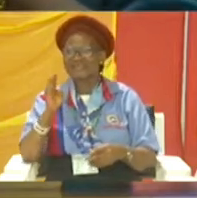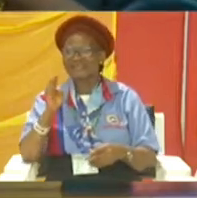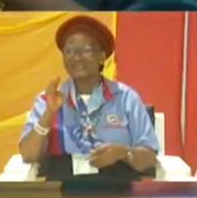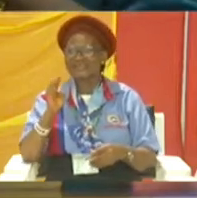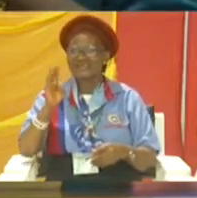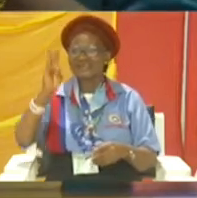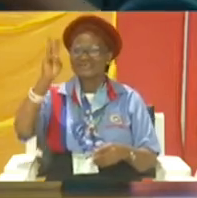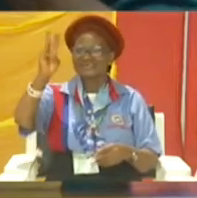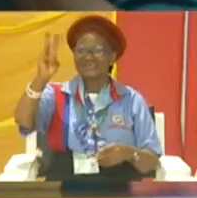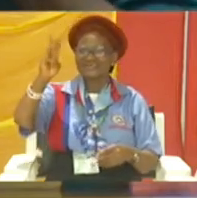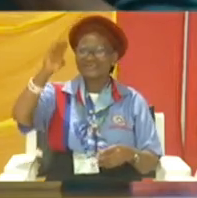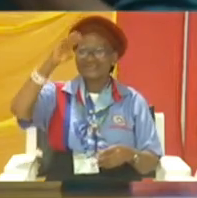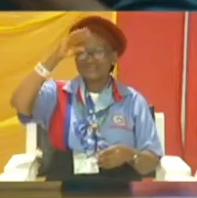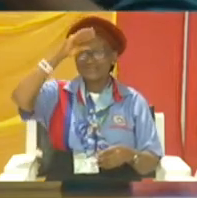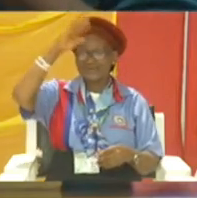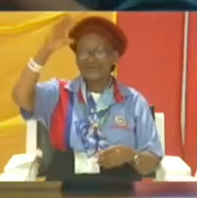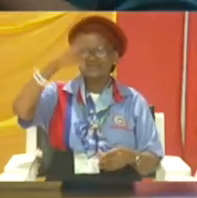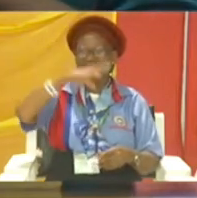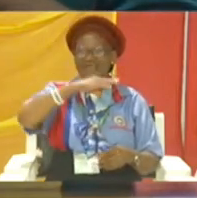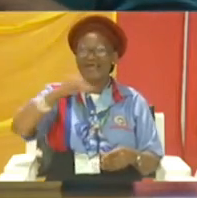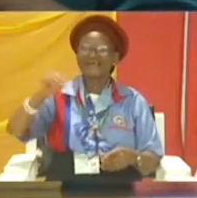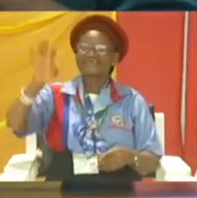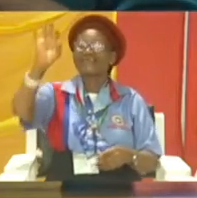Six boys and nine girls.